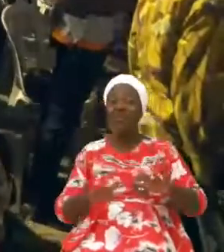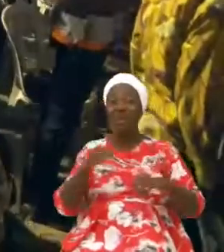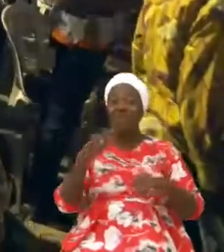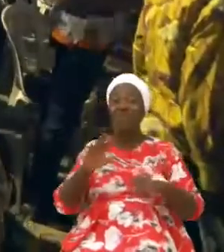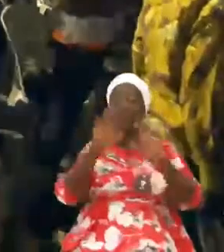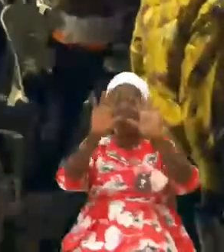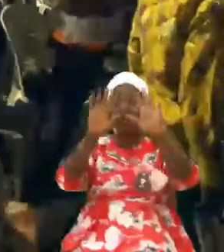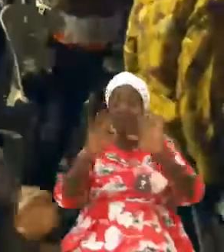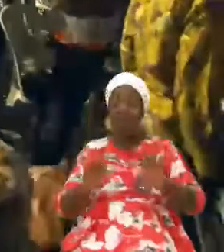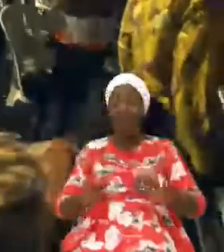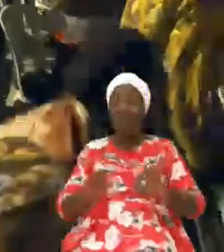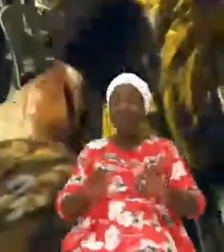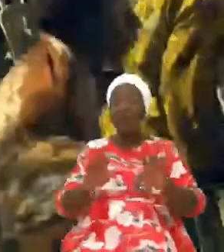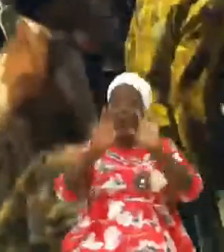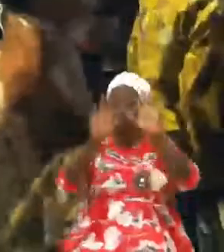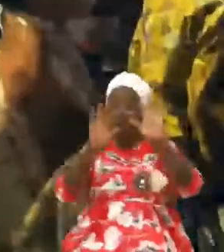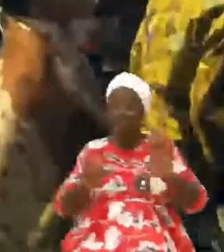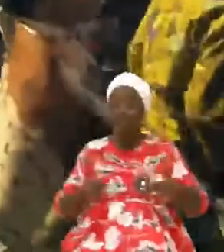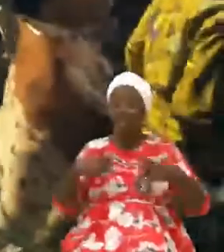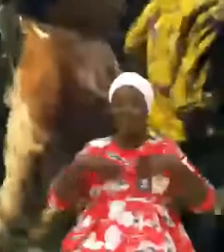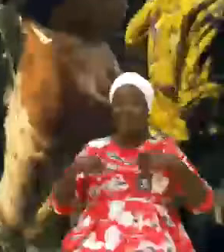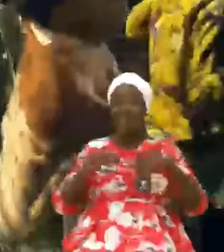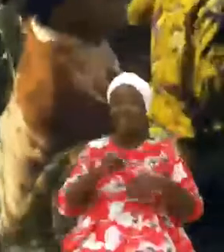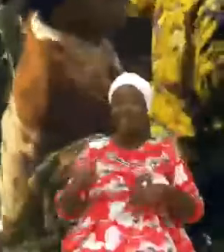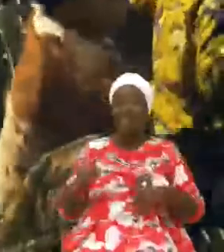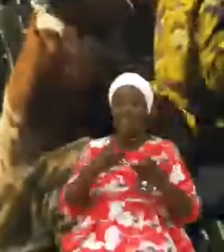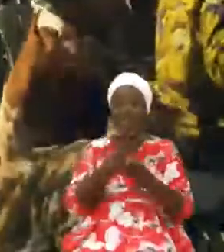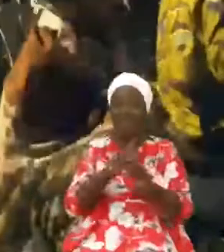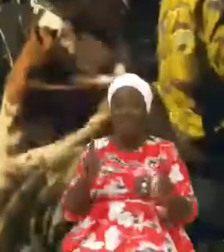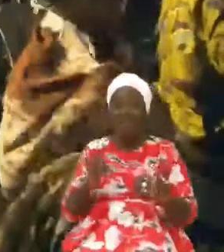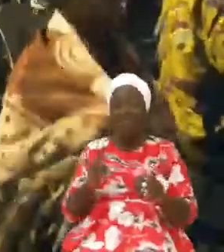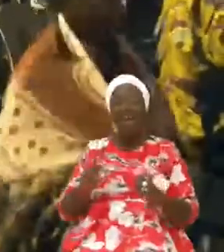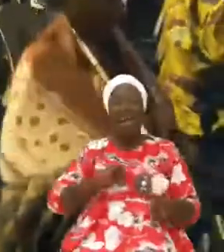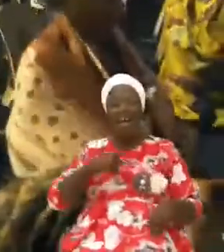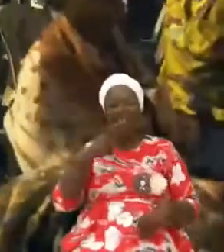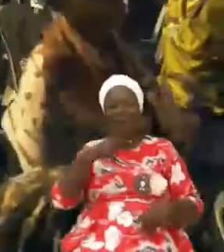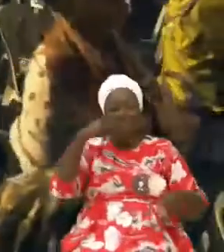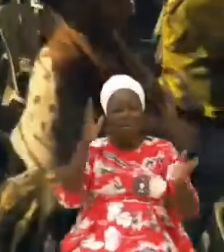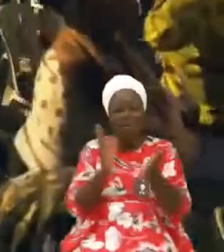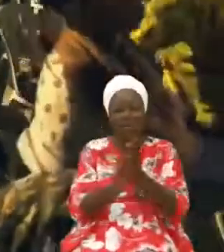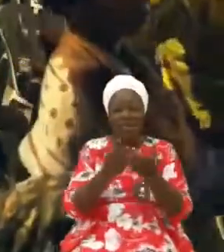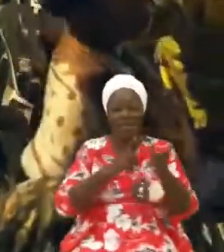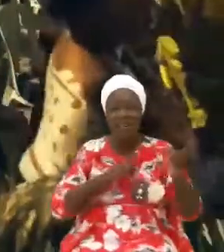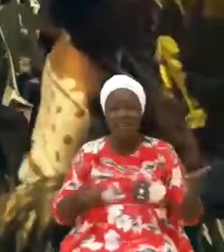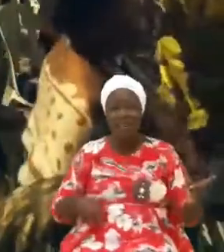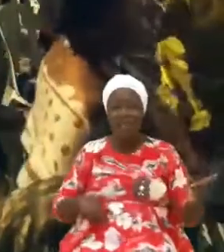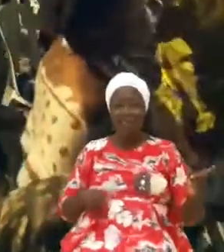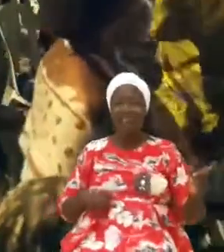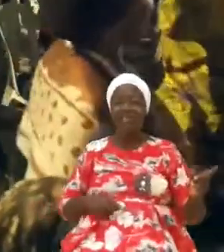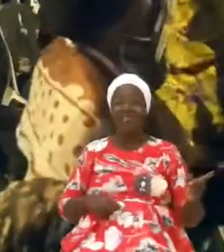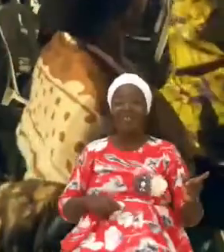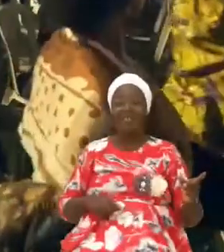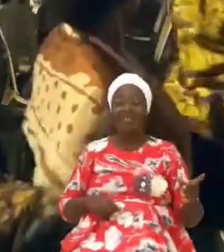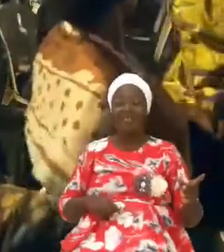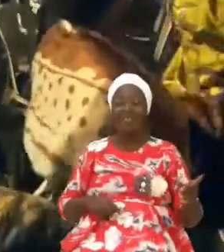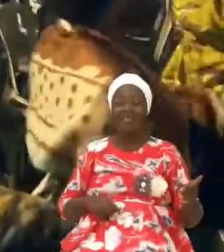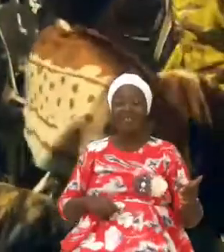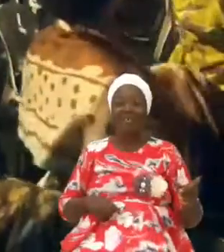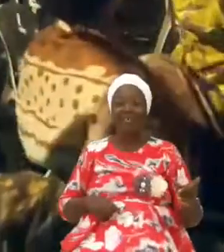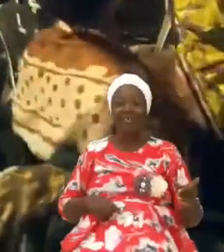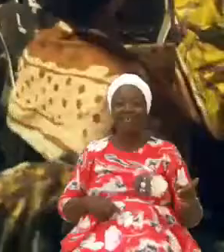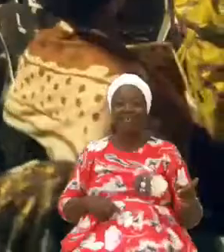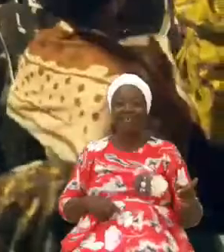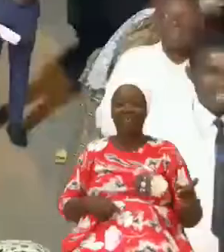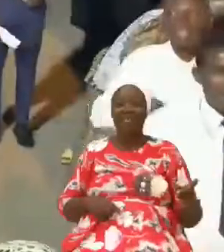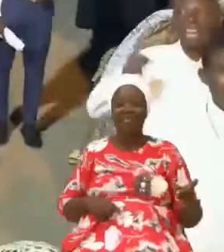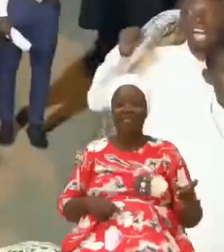You are expecting your shower of miracle, wonders, healing, deliverance. I said, praise